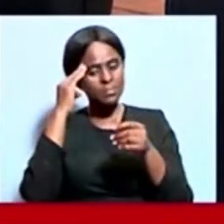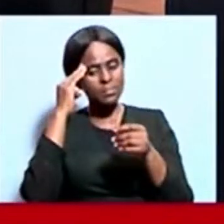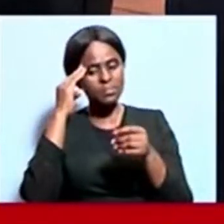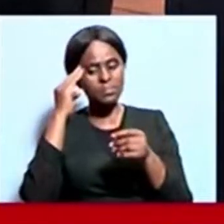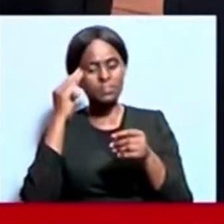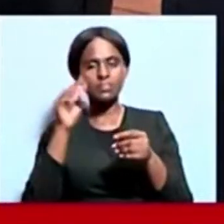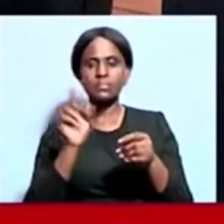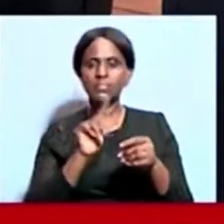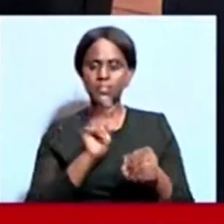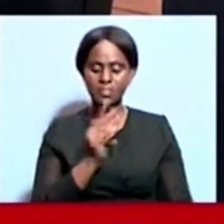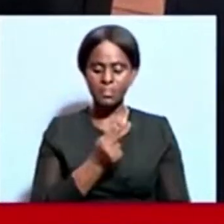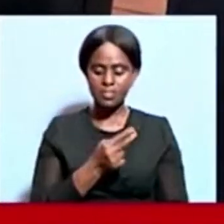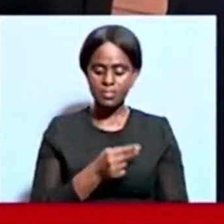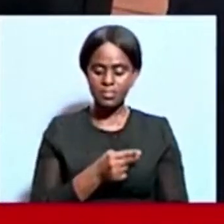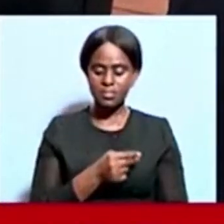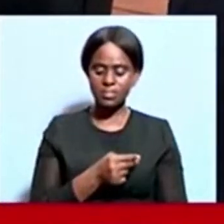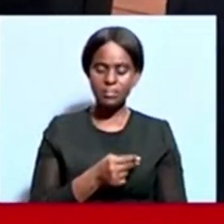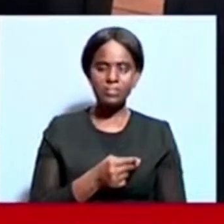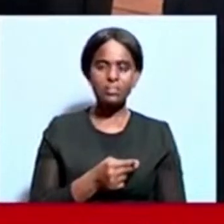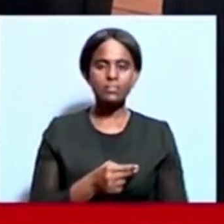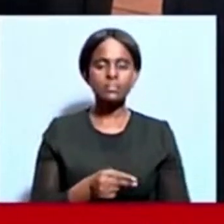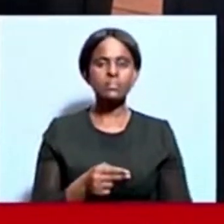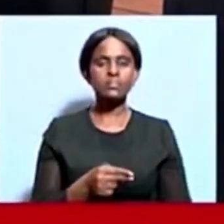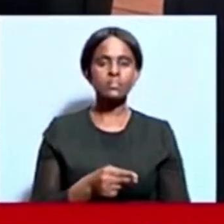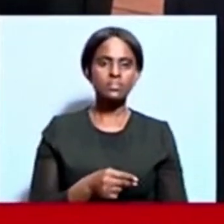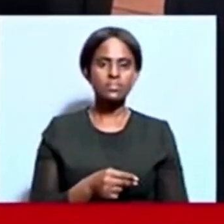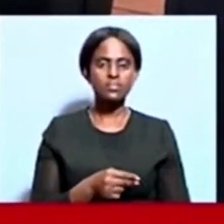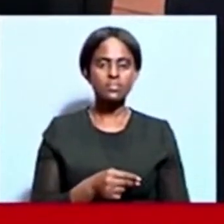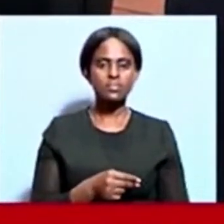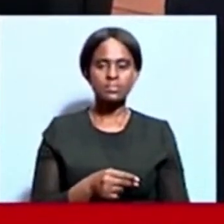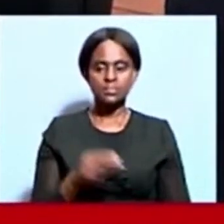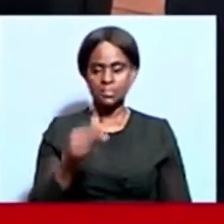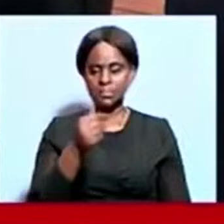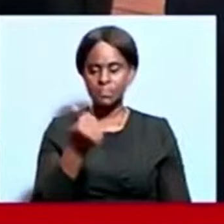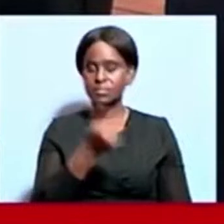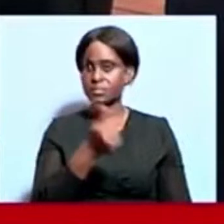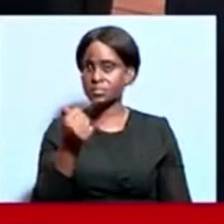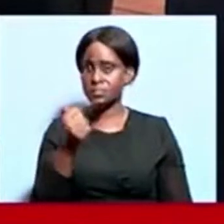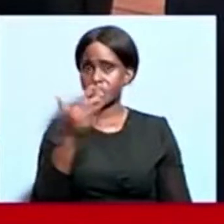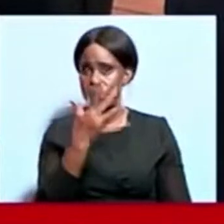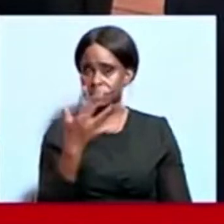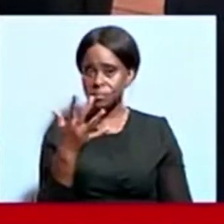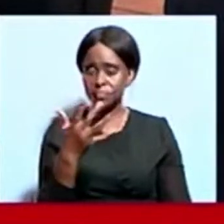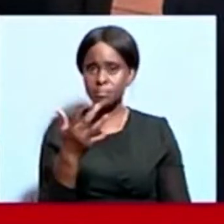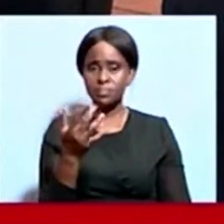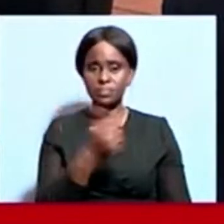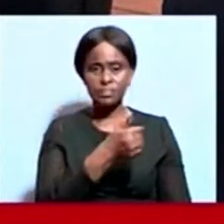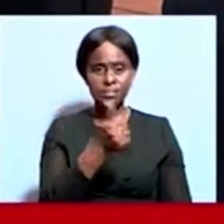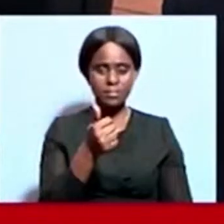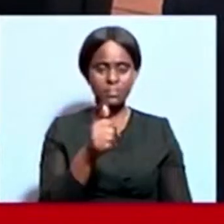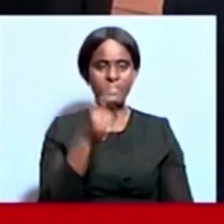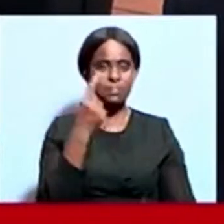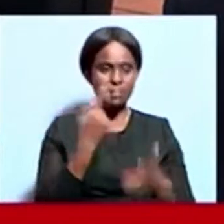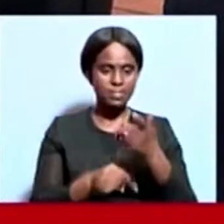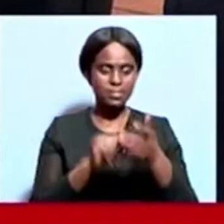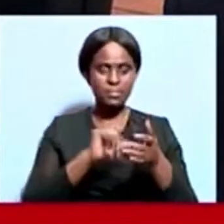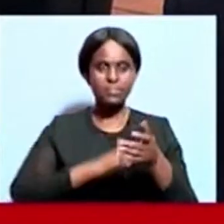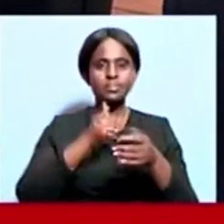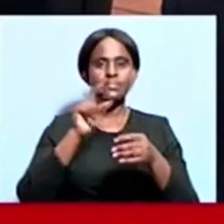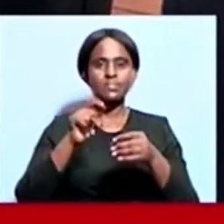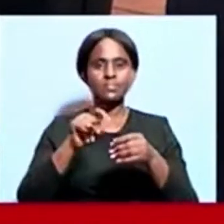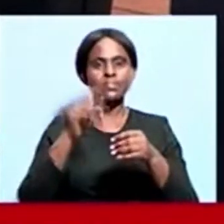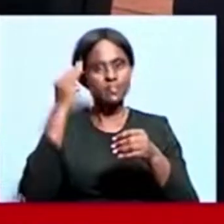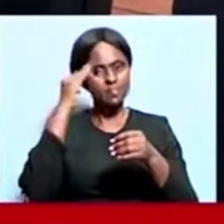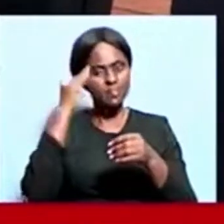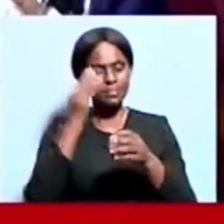we are, than being, you know, others are doing other things and others. I think that's what we need to do. Thank you very